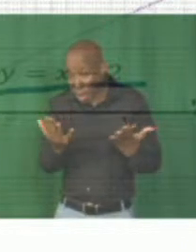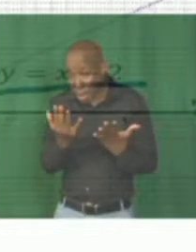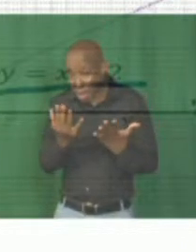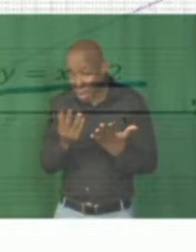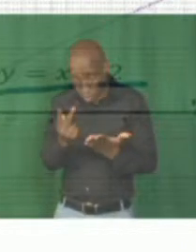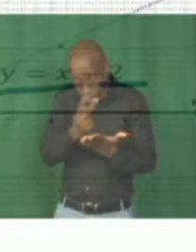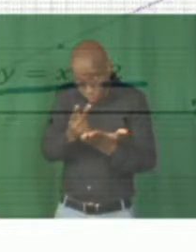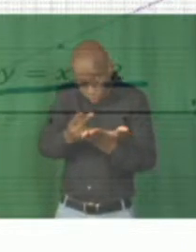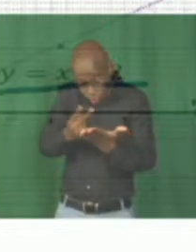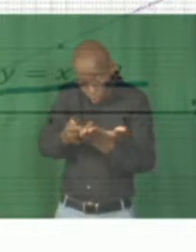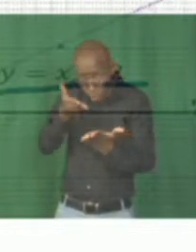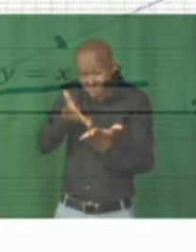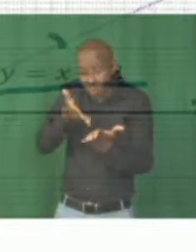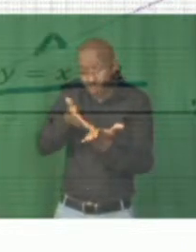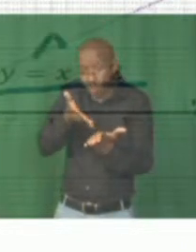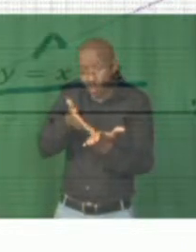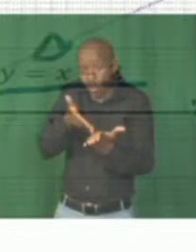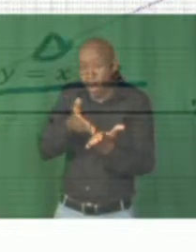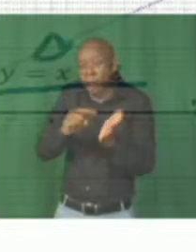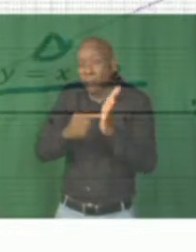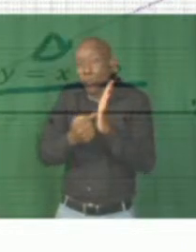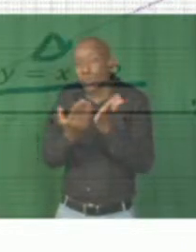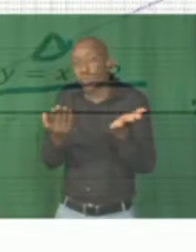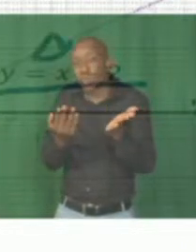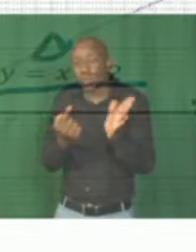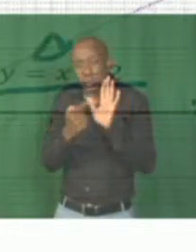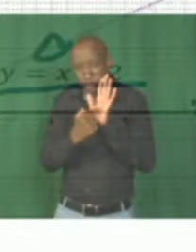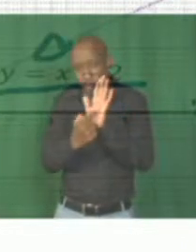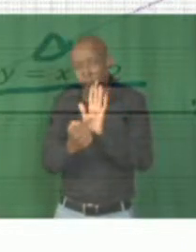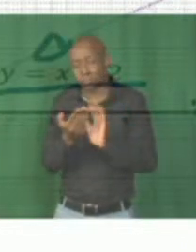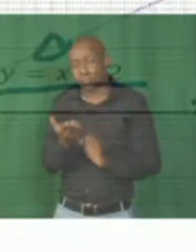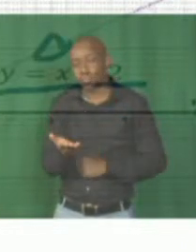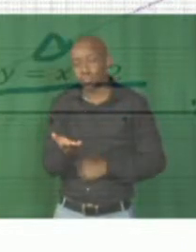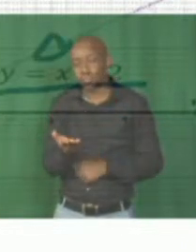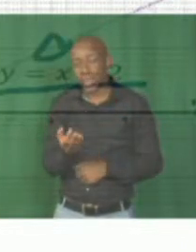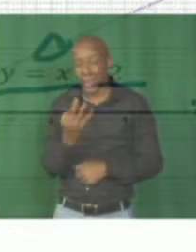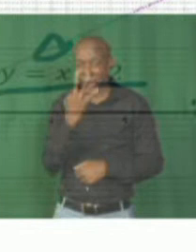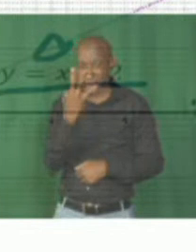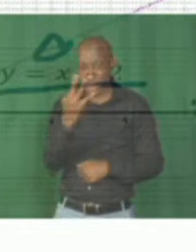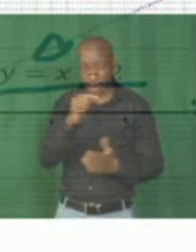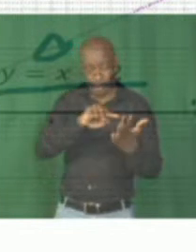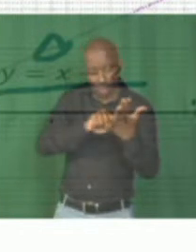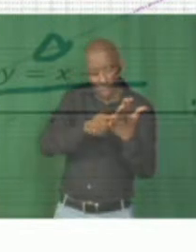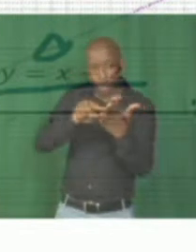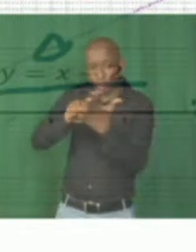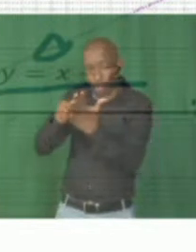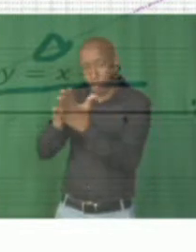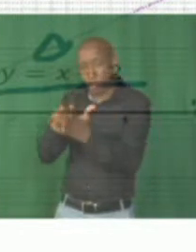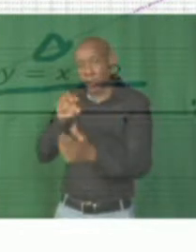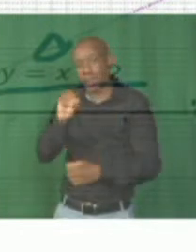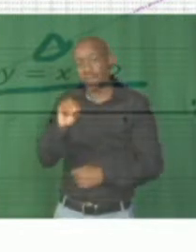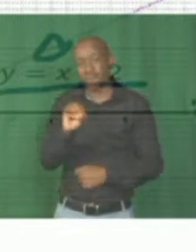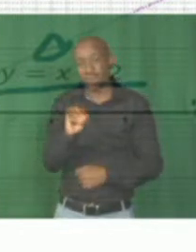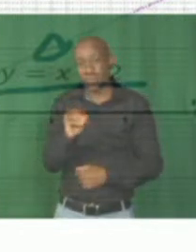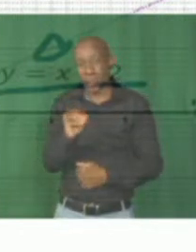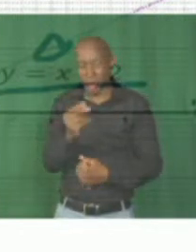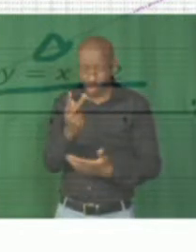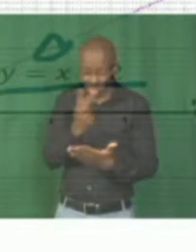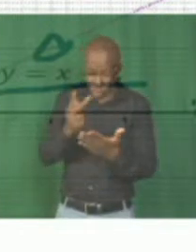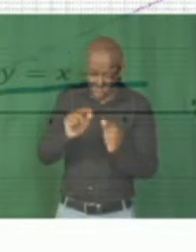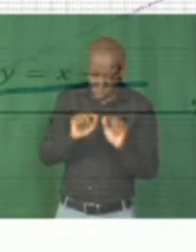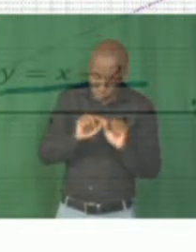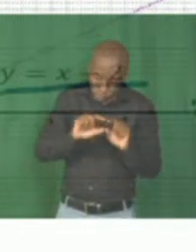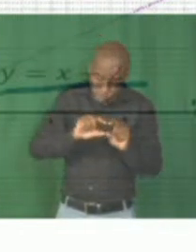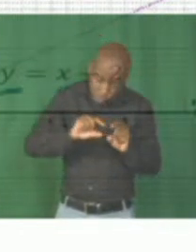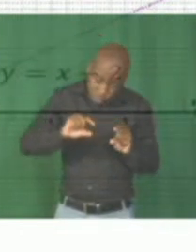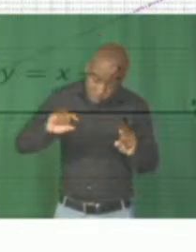the point, which is that point there. Now you have your 3 points that you are going to use now to draw neatly your line